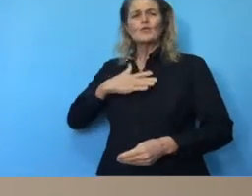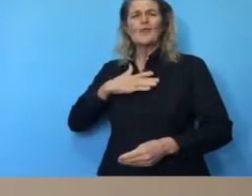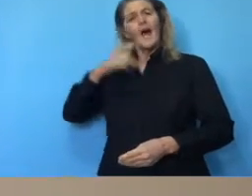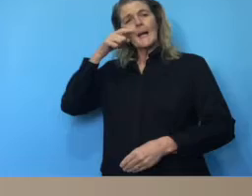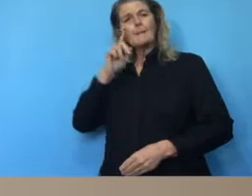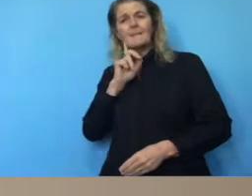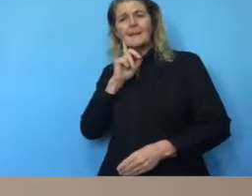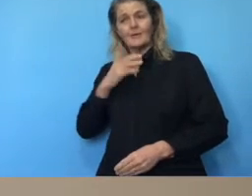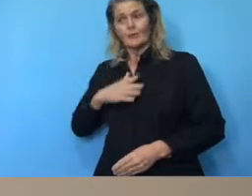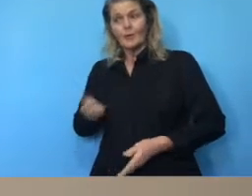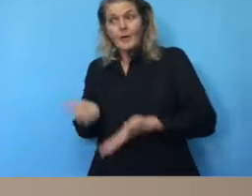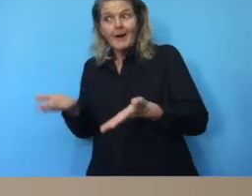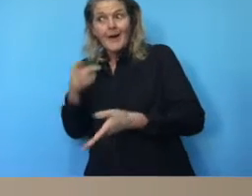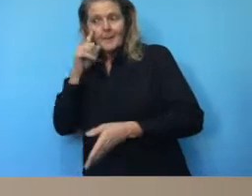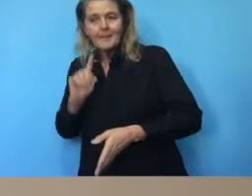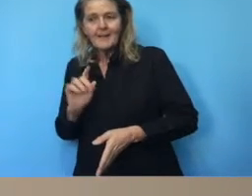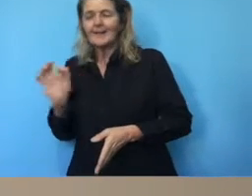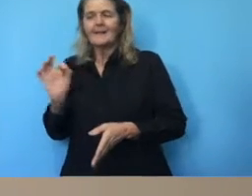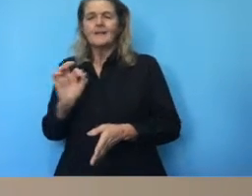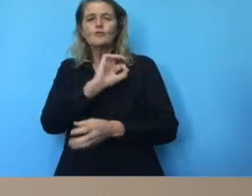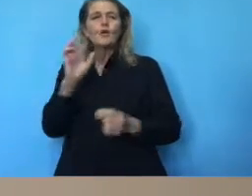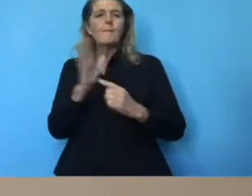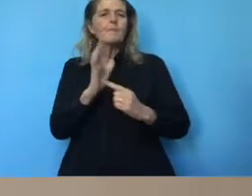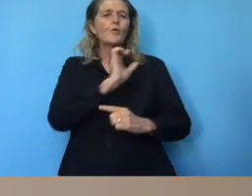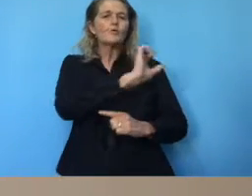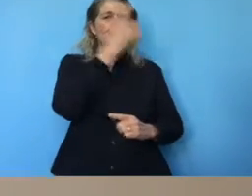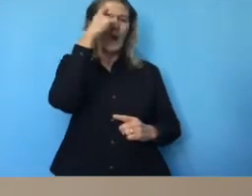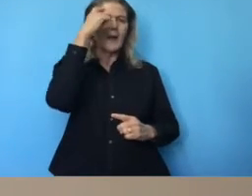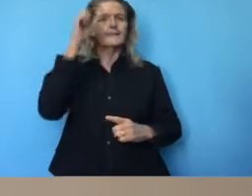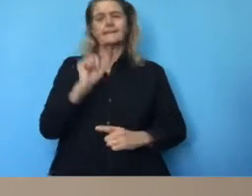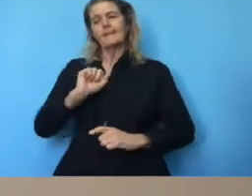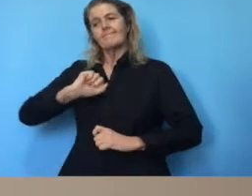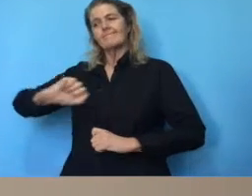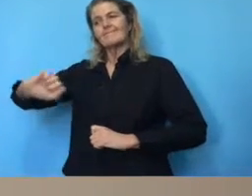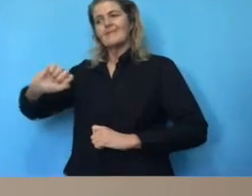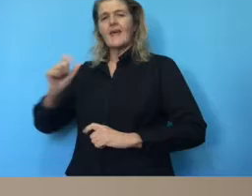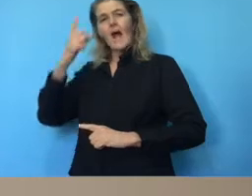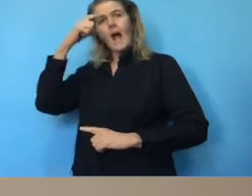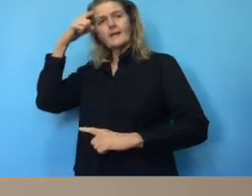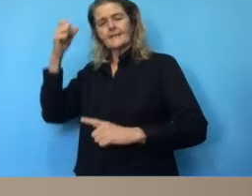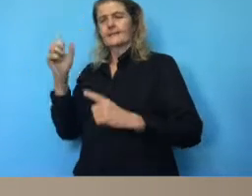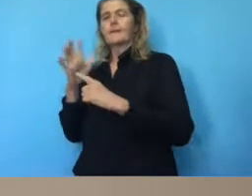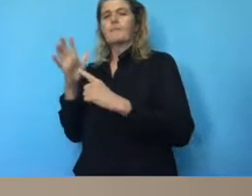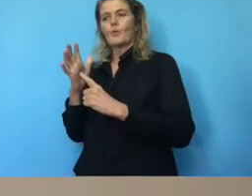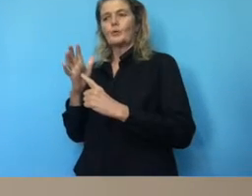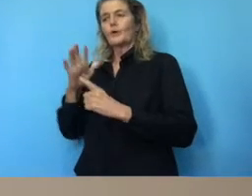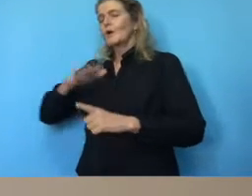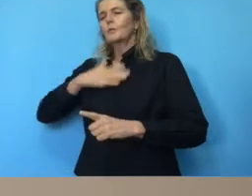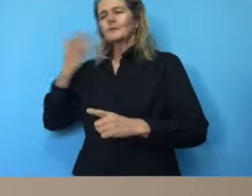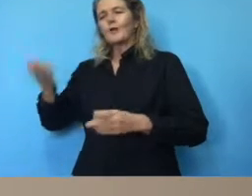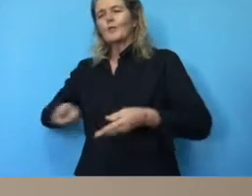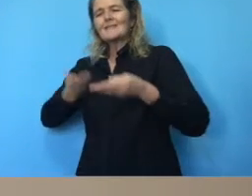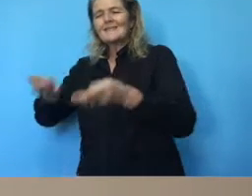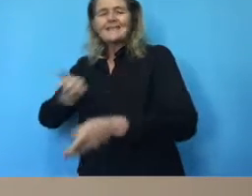actually what's important. It's what the person that's creating is. So just be really, really mindful that we can often influence without knowing.